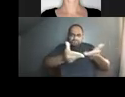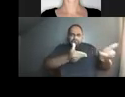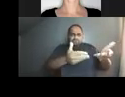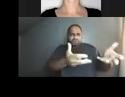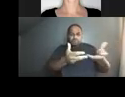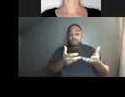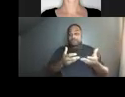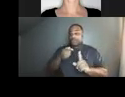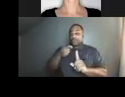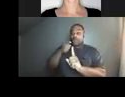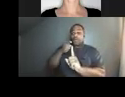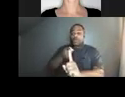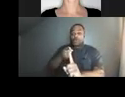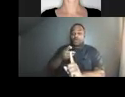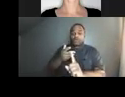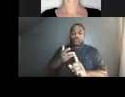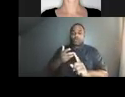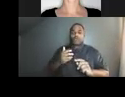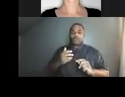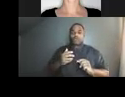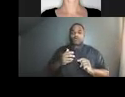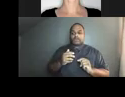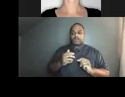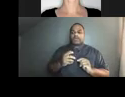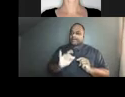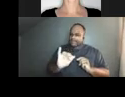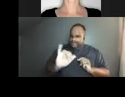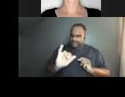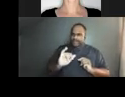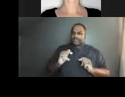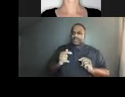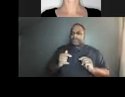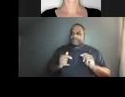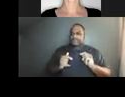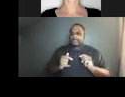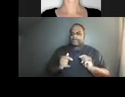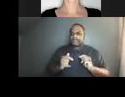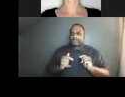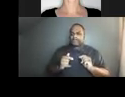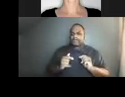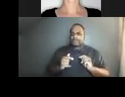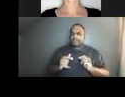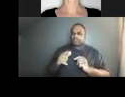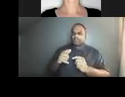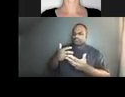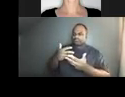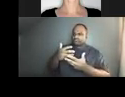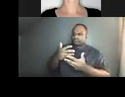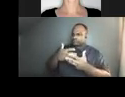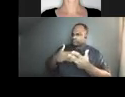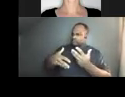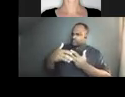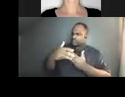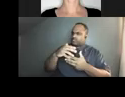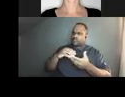break this. I wanted to say that there was also a trend to social closure in one